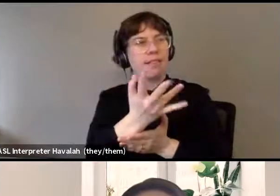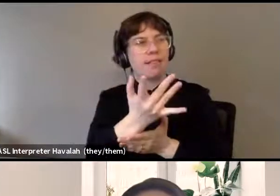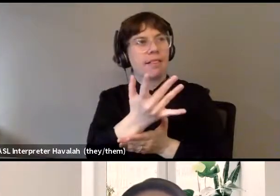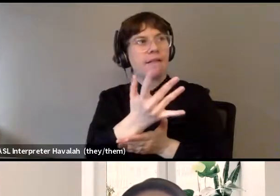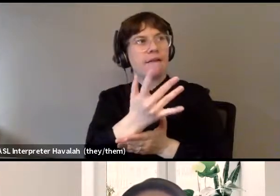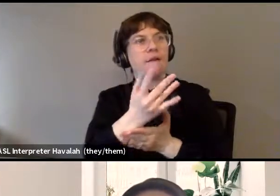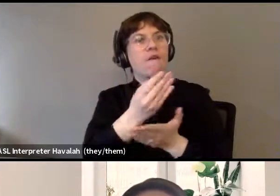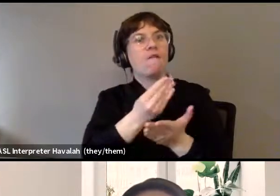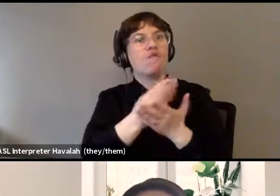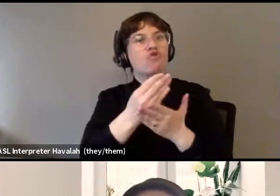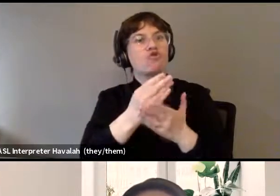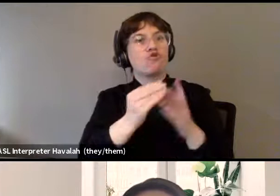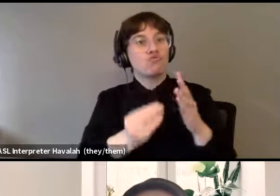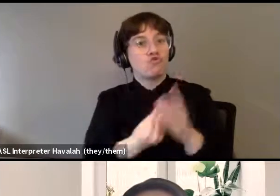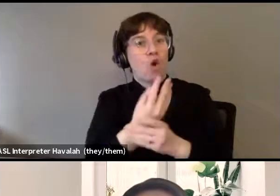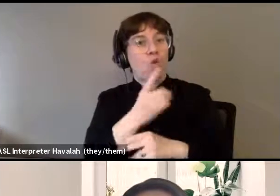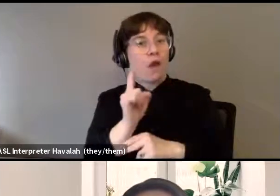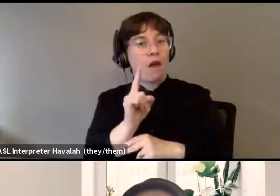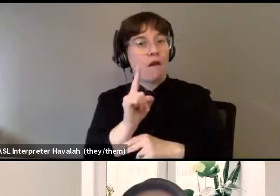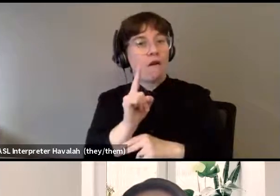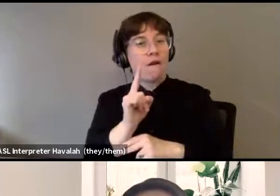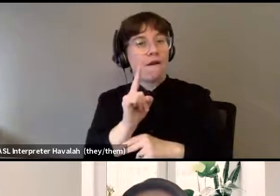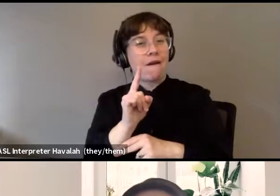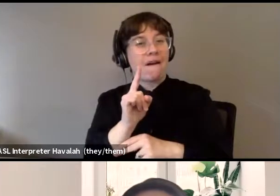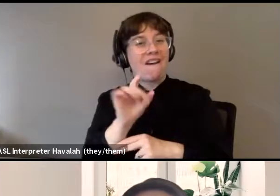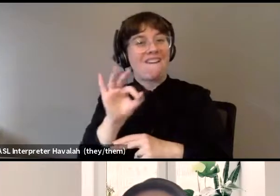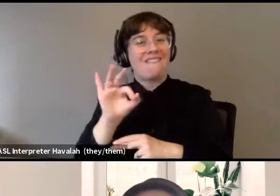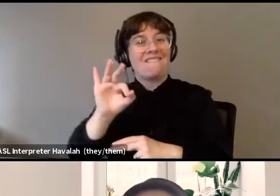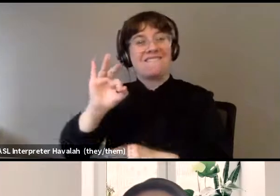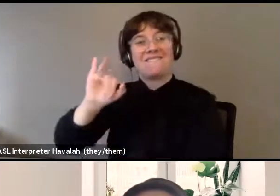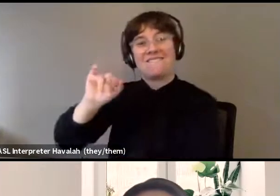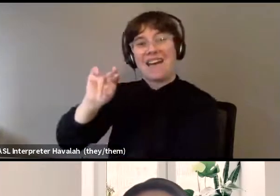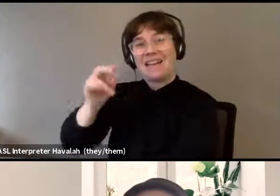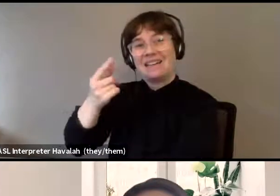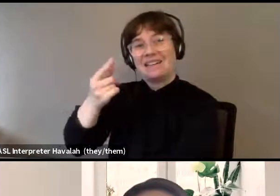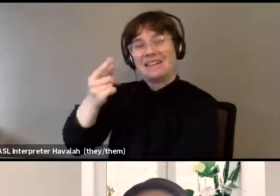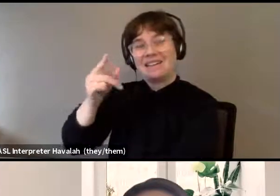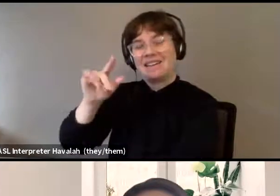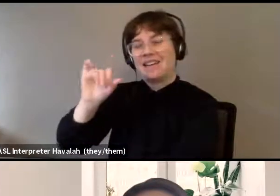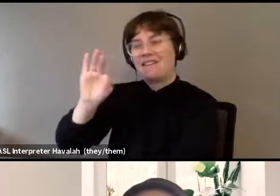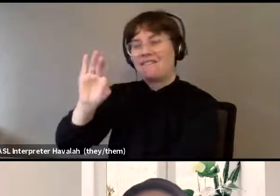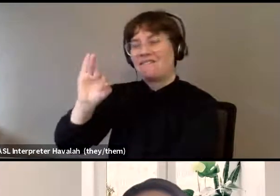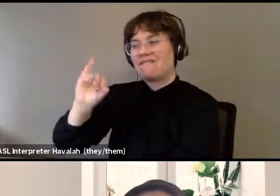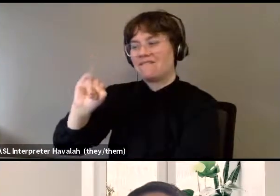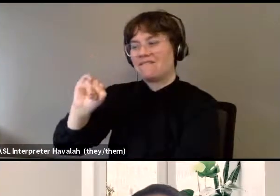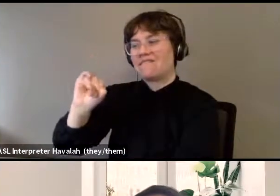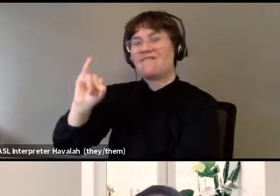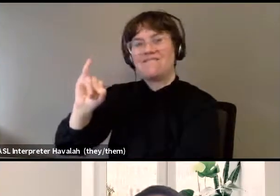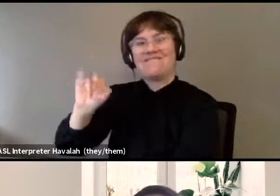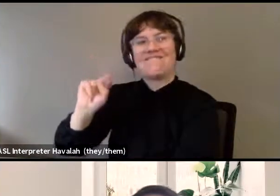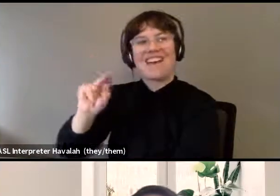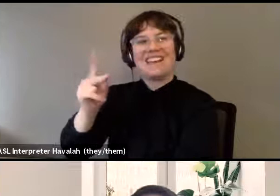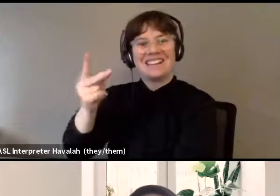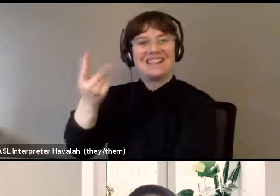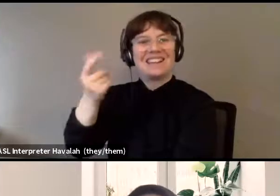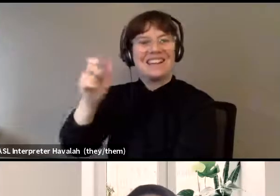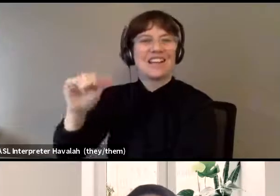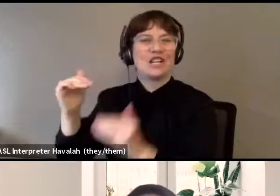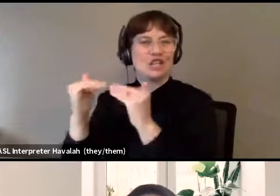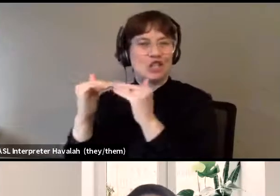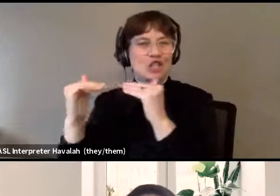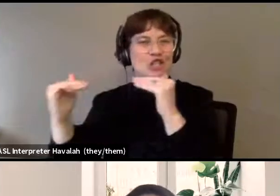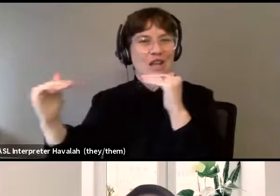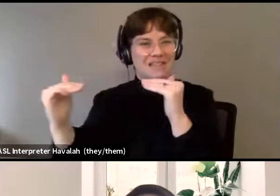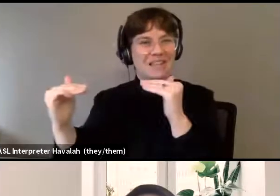produce grown at Finding Justice Garden. He is Artema Plunkett is a